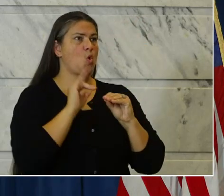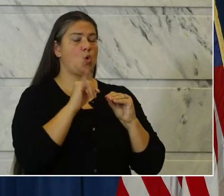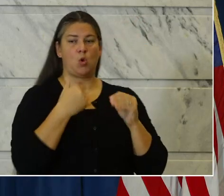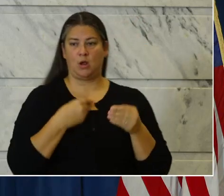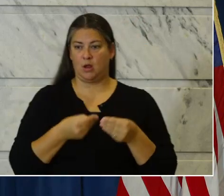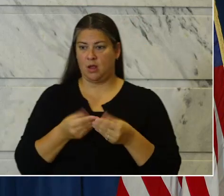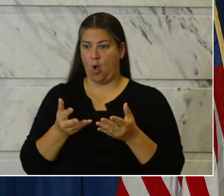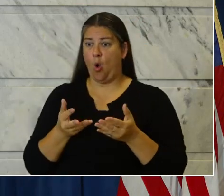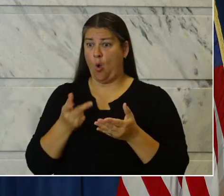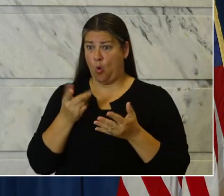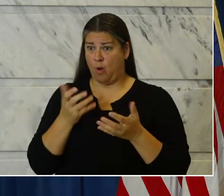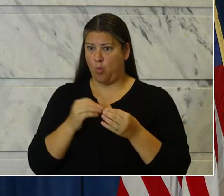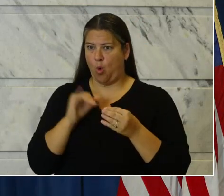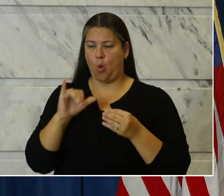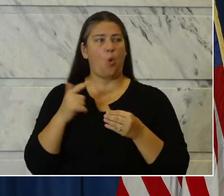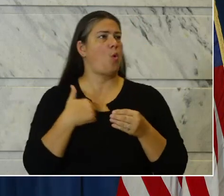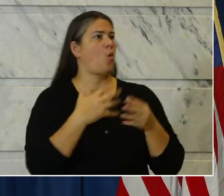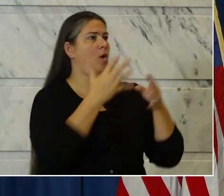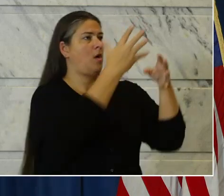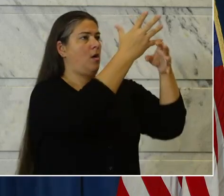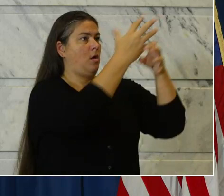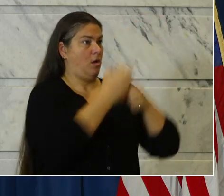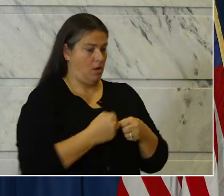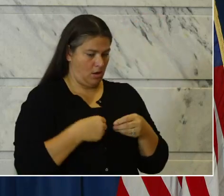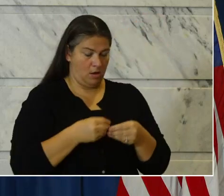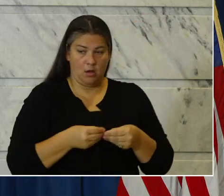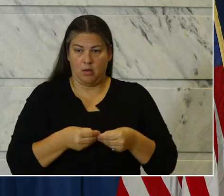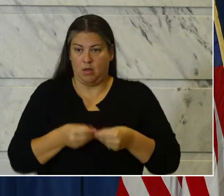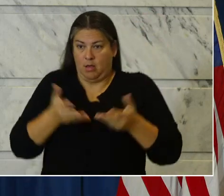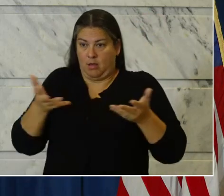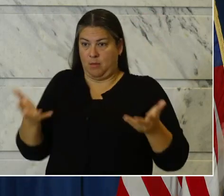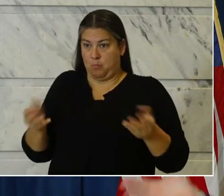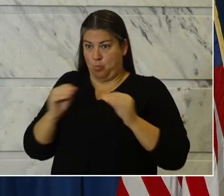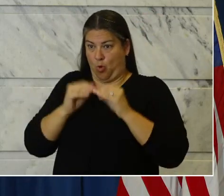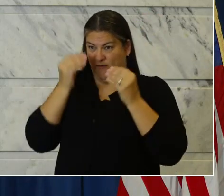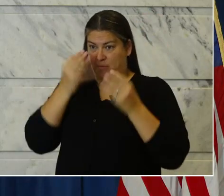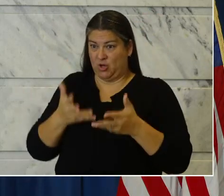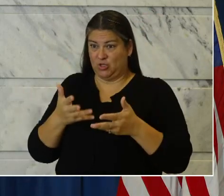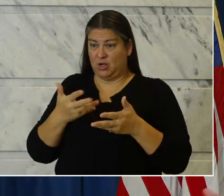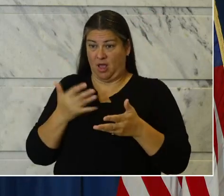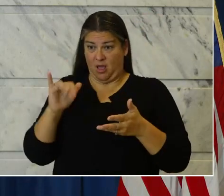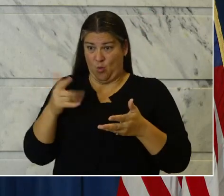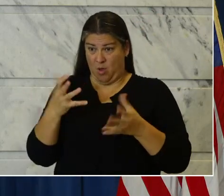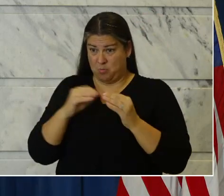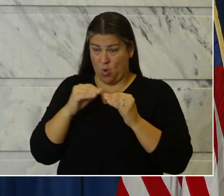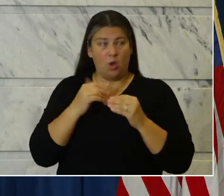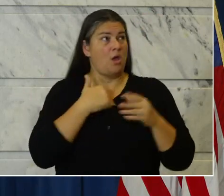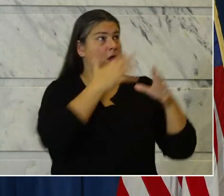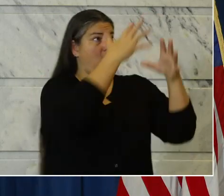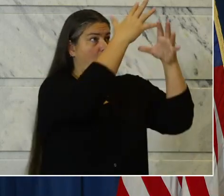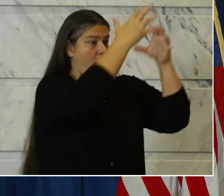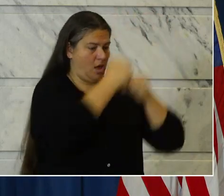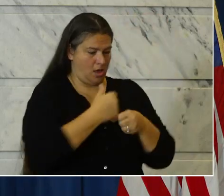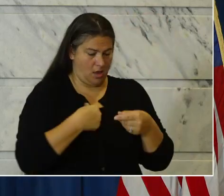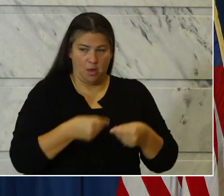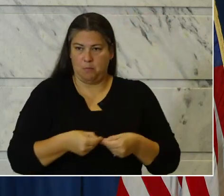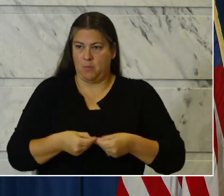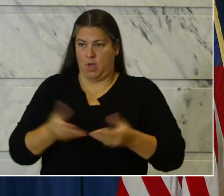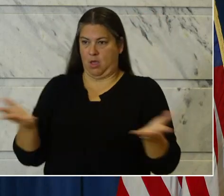additional questions. And so we have been doing it this way like many other states from the very beginning. And so we have consistently done